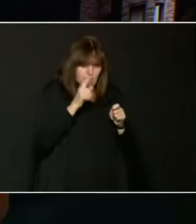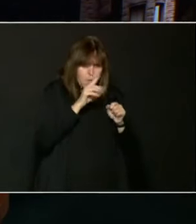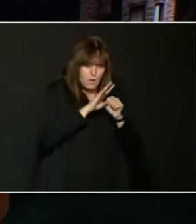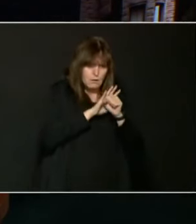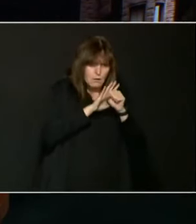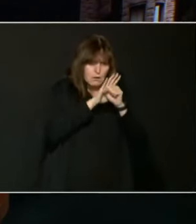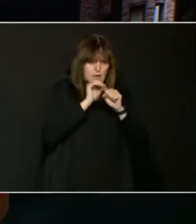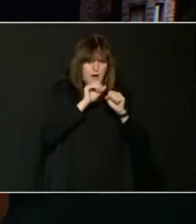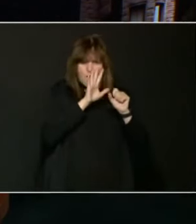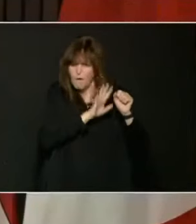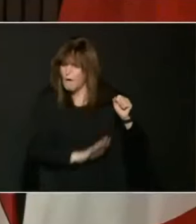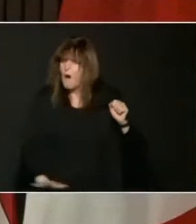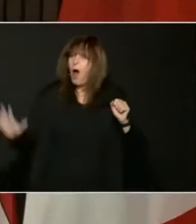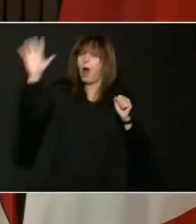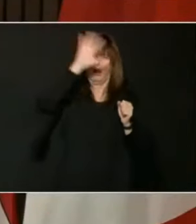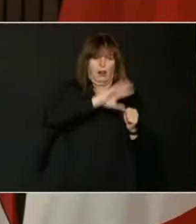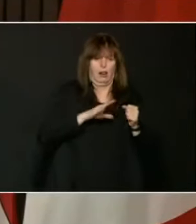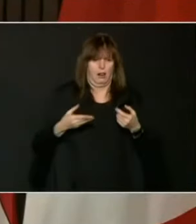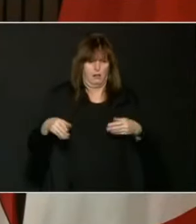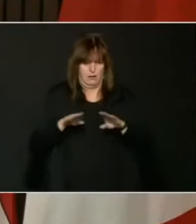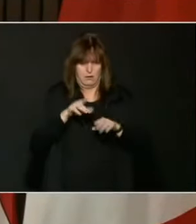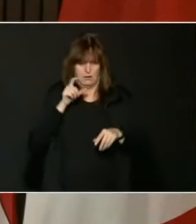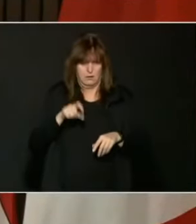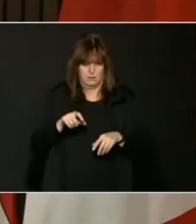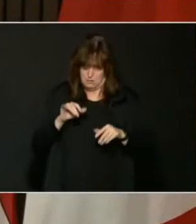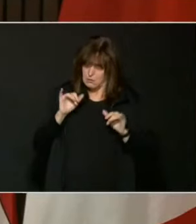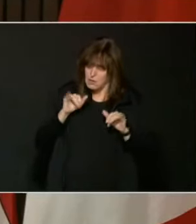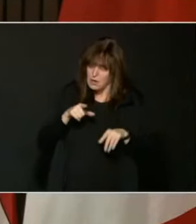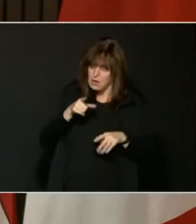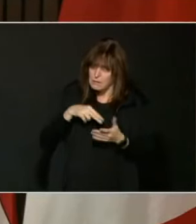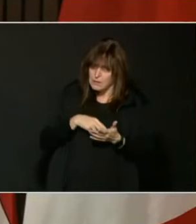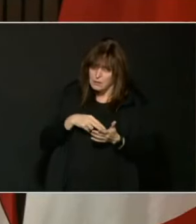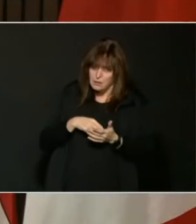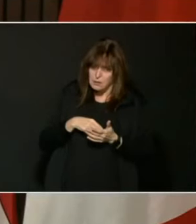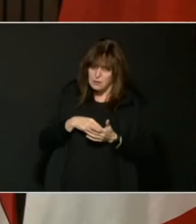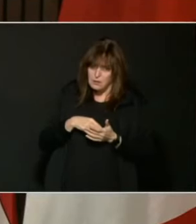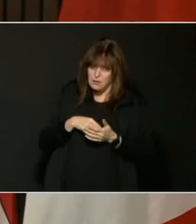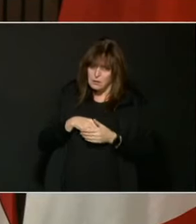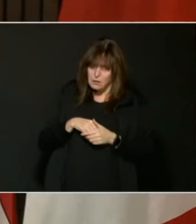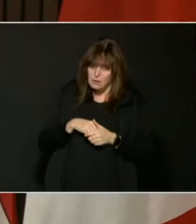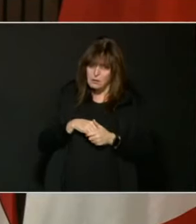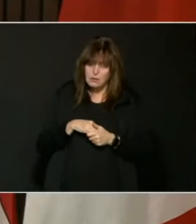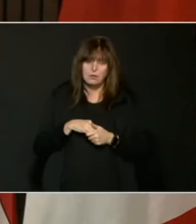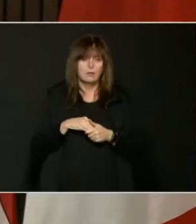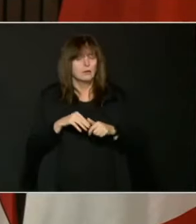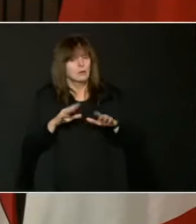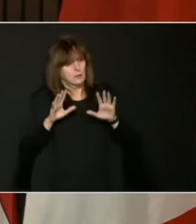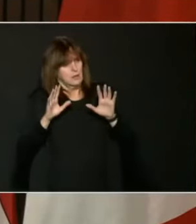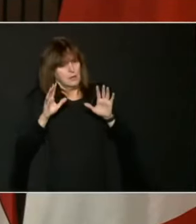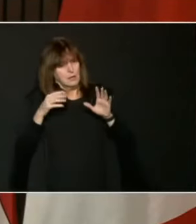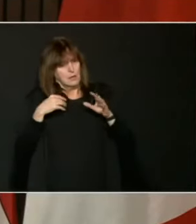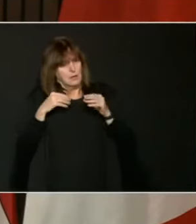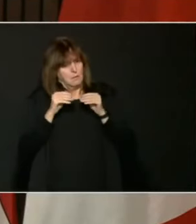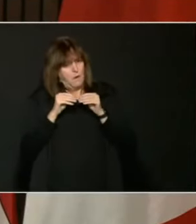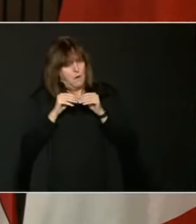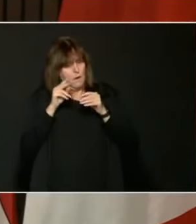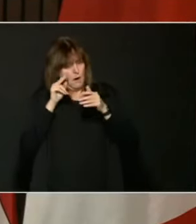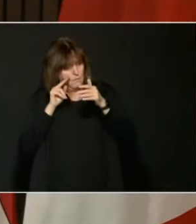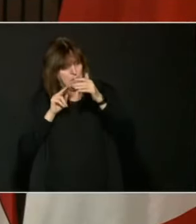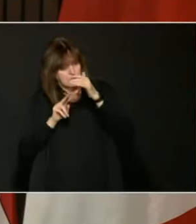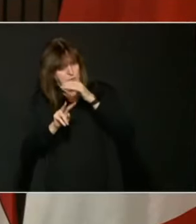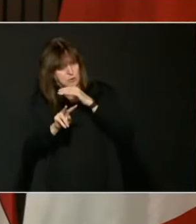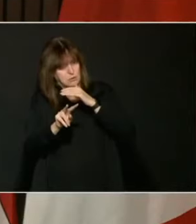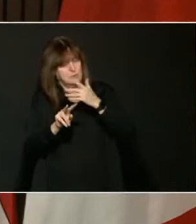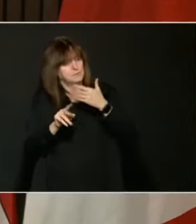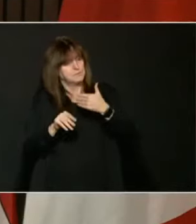targeted responses? I'm probably looking a little bit farther ahead than Dr. Kurji. What we're going to see through the summer, and we're going to see even into the